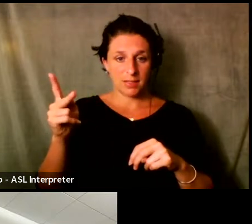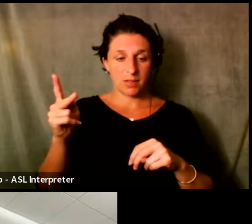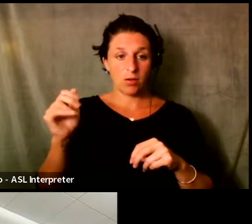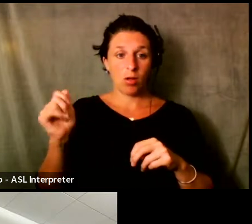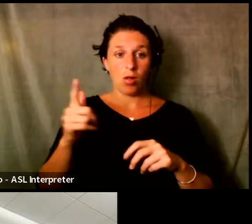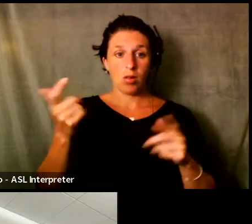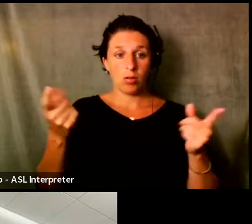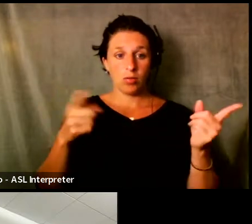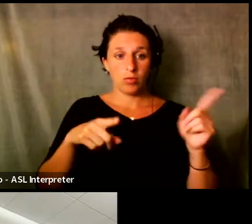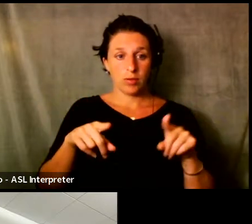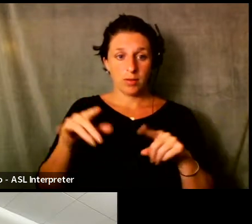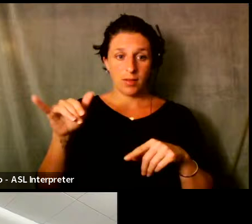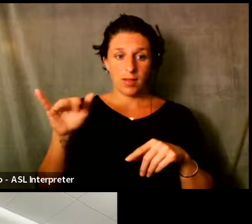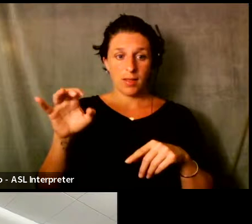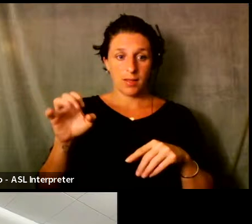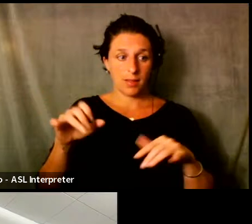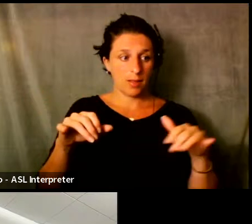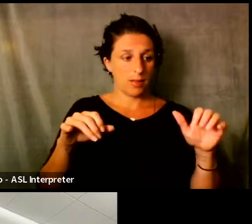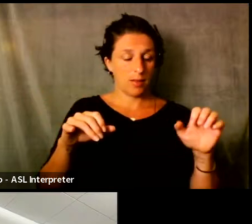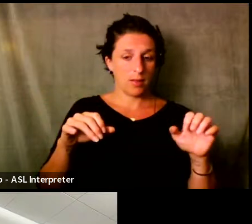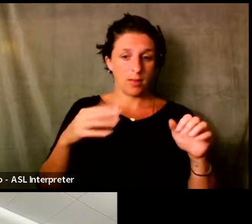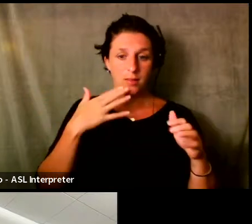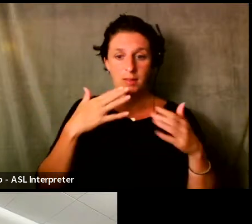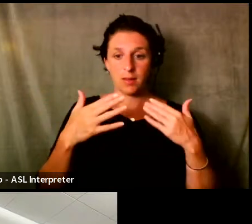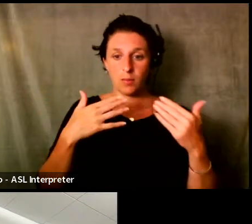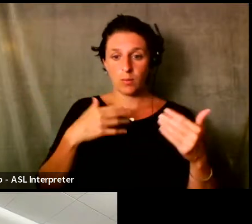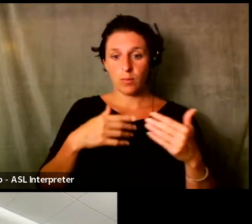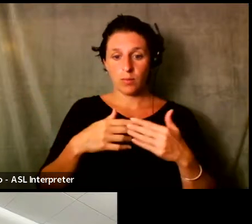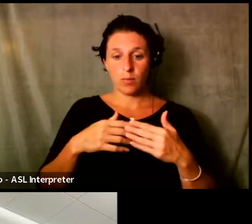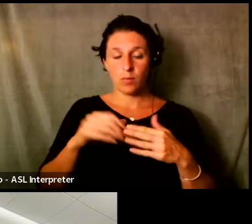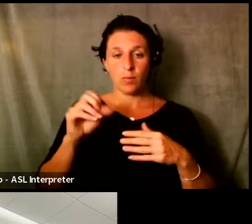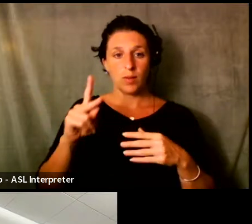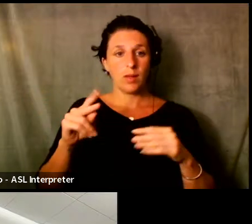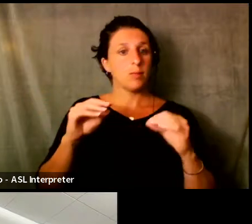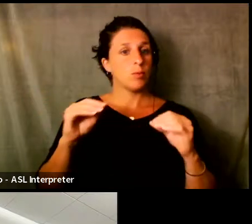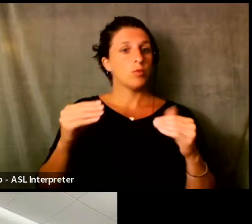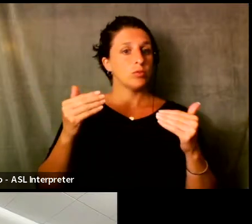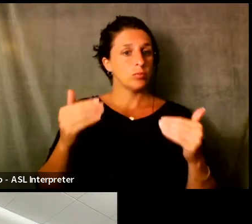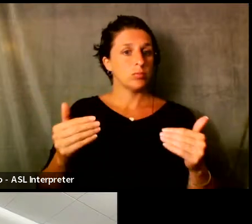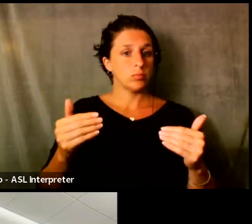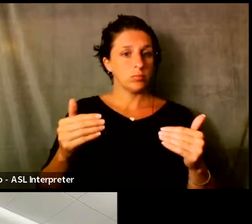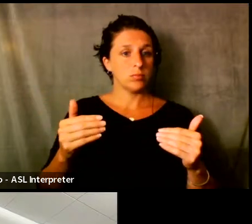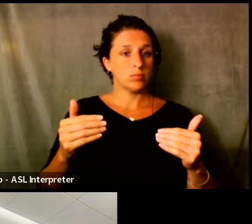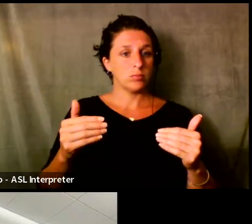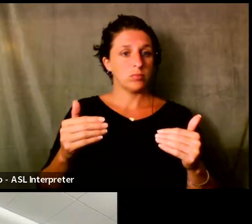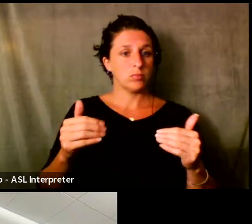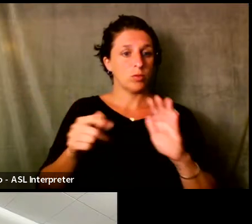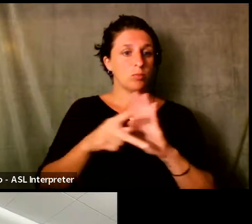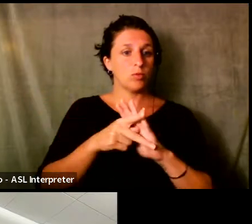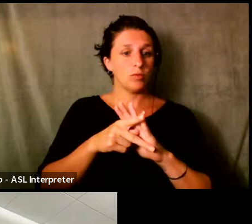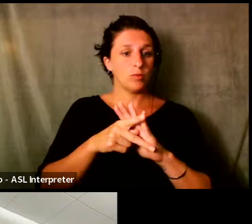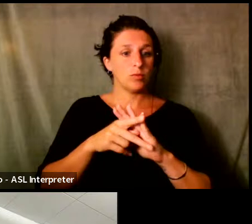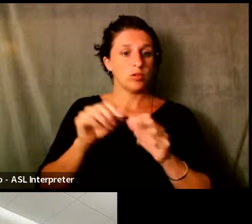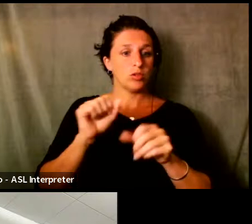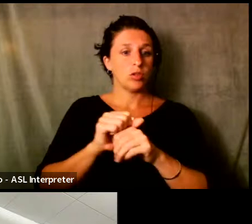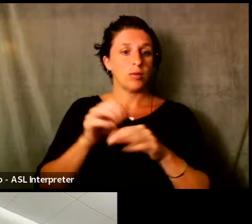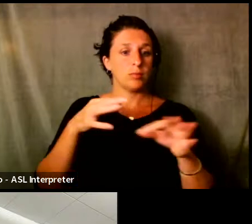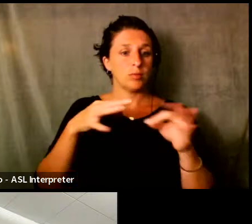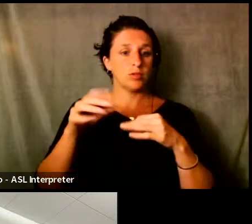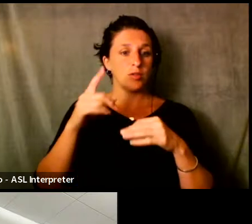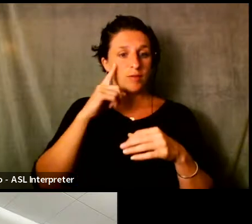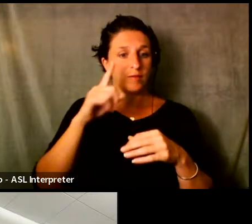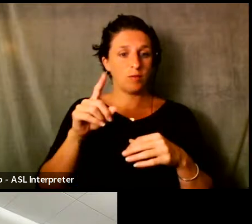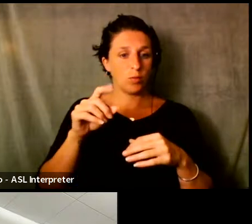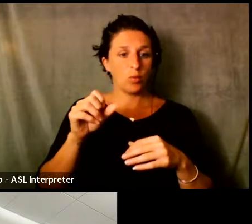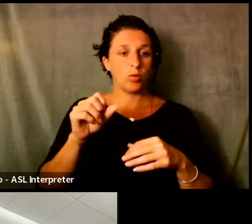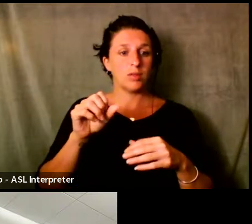favor? Aye. Aye, thank you. Okay, motion carries. Going on to approval of the job description for senior staff